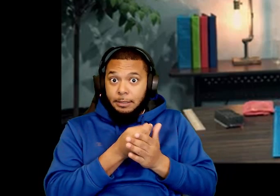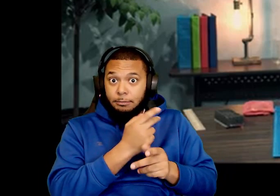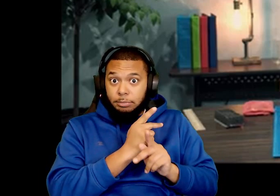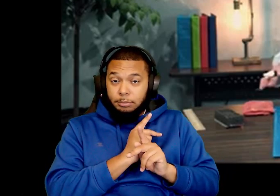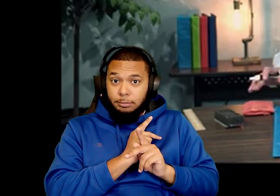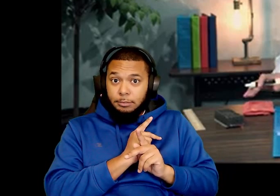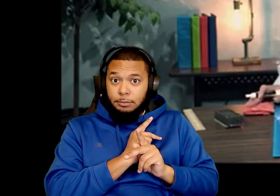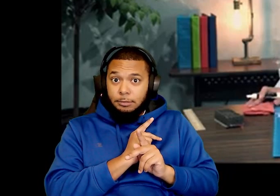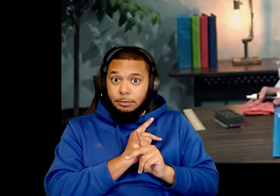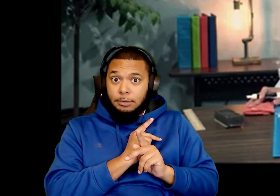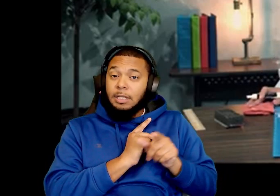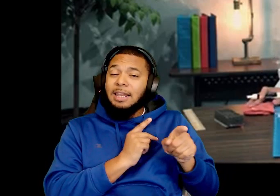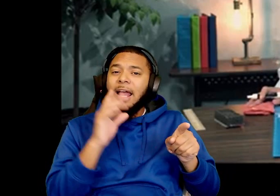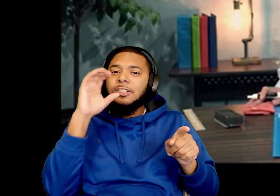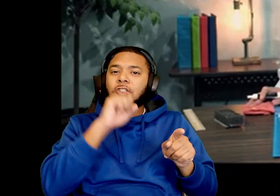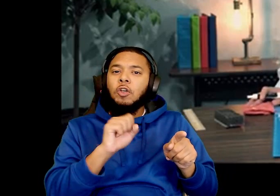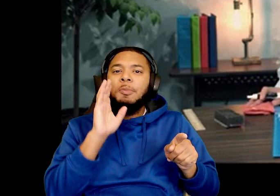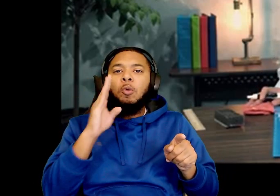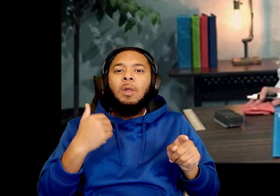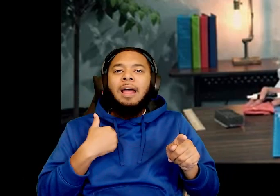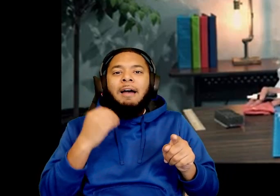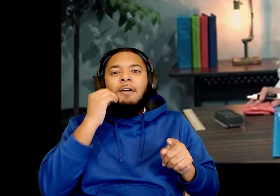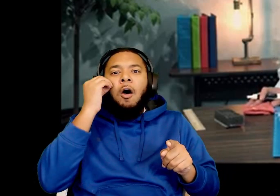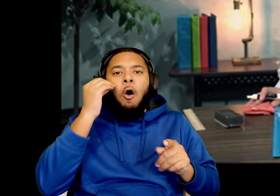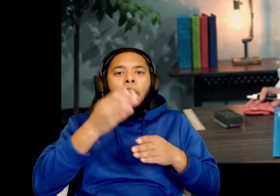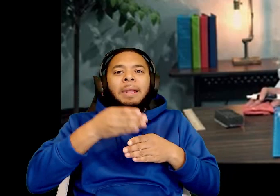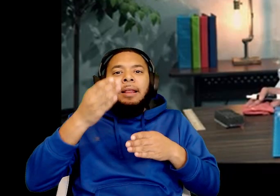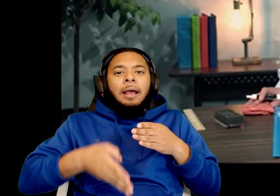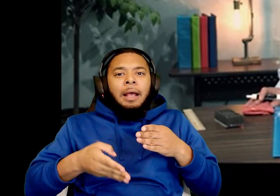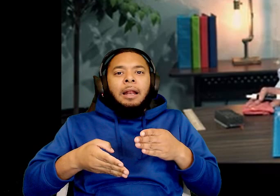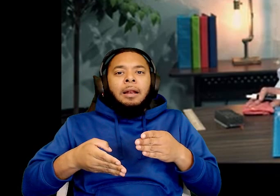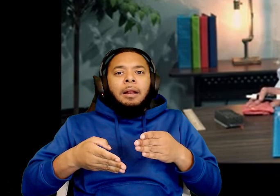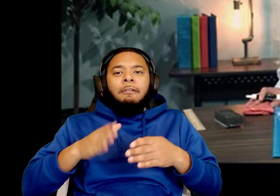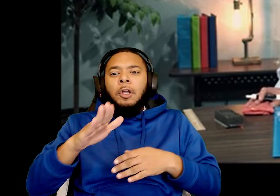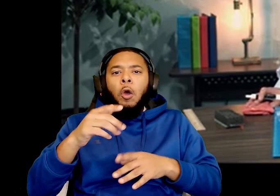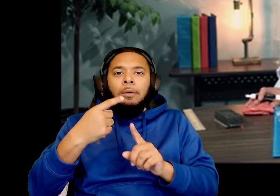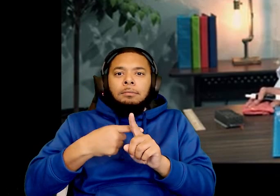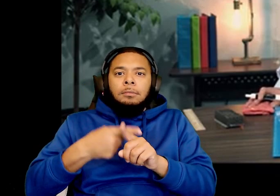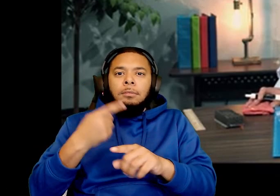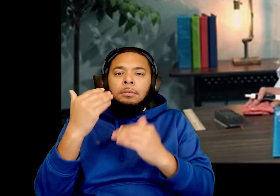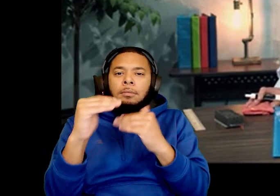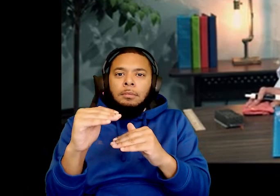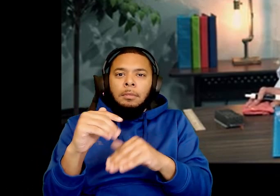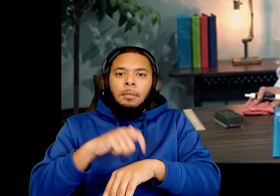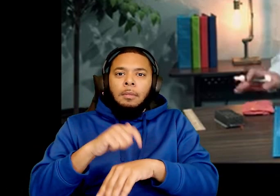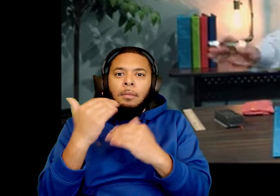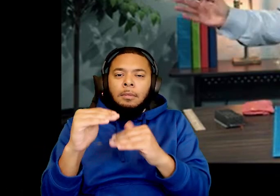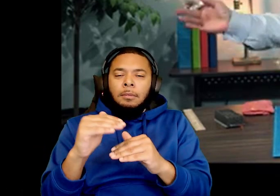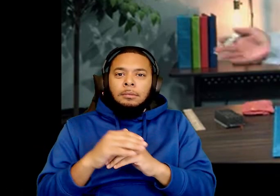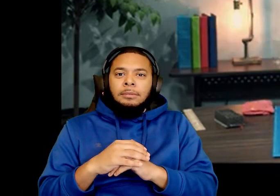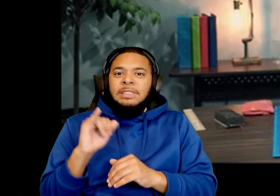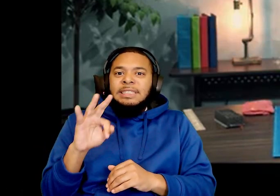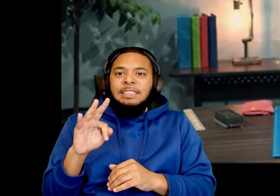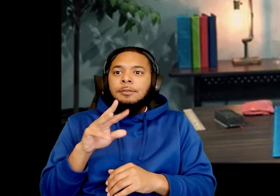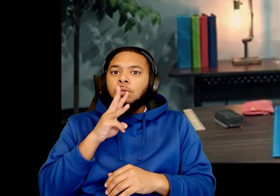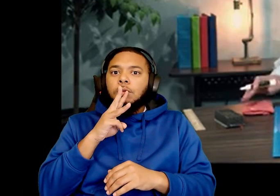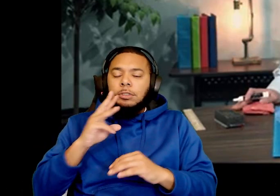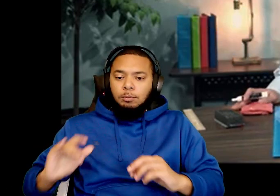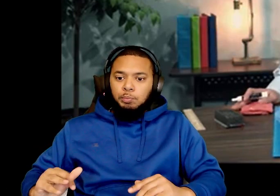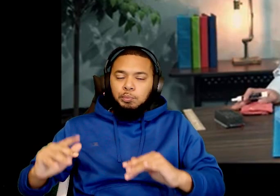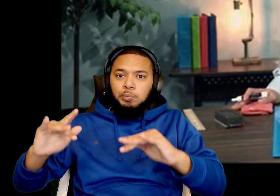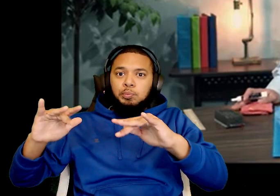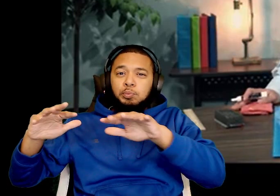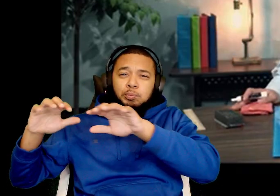they did so assuming that you're actually going to have a house at the end of the time that you're paying it. And if a big flood comes in and wipes